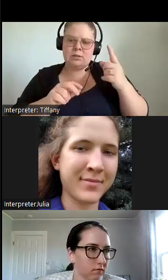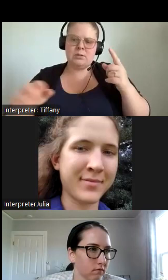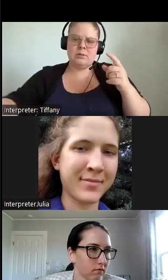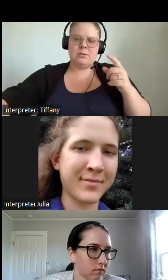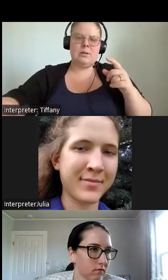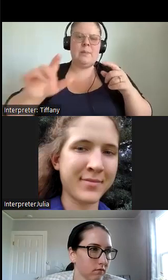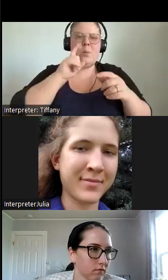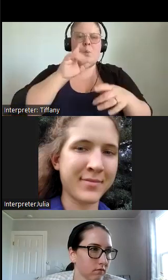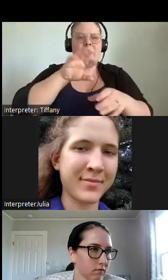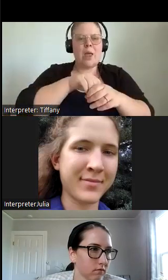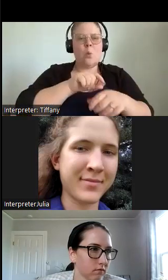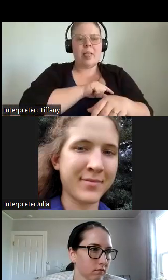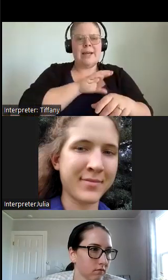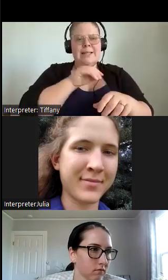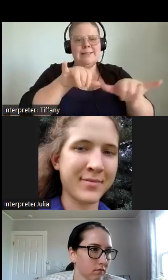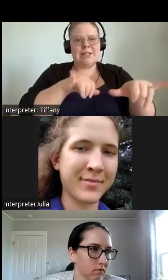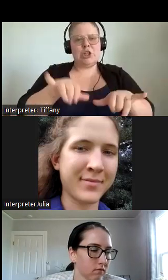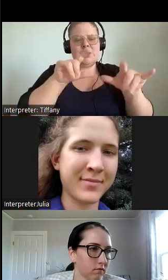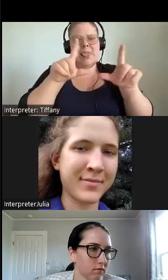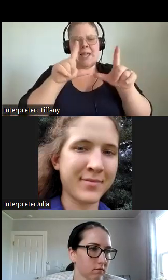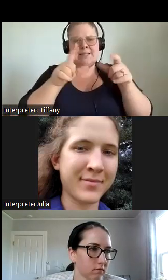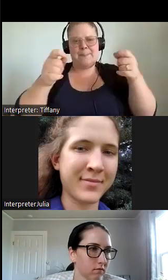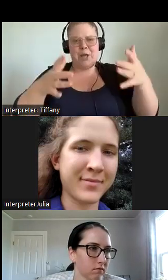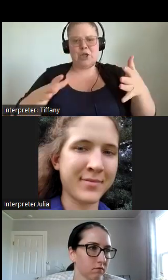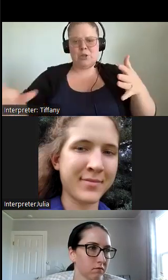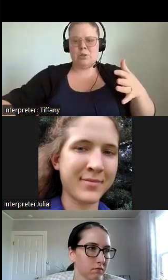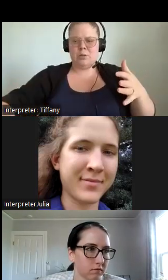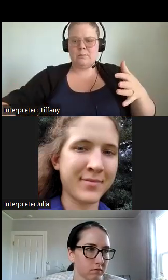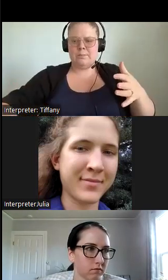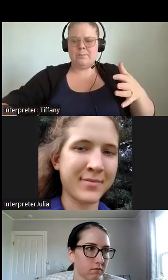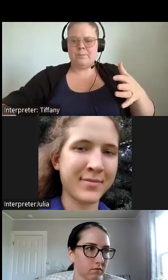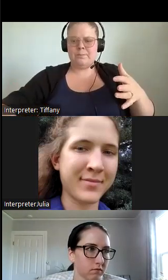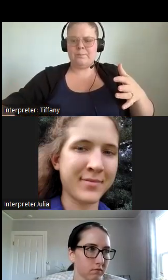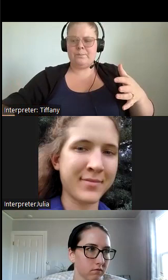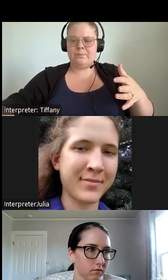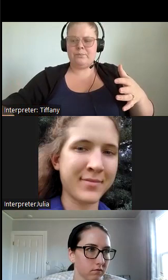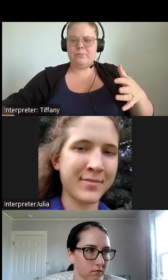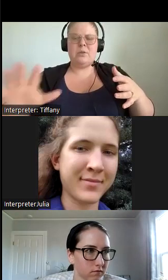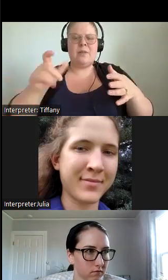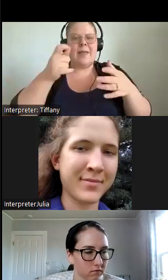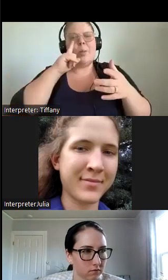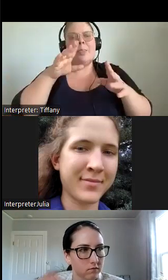and standards licensing managers who are monitoring, who are